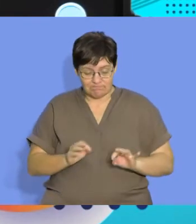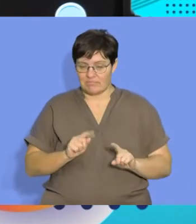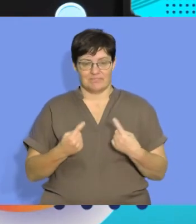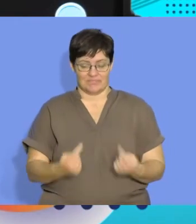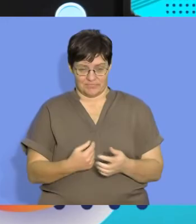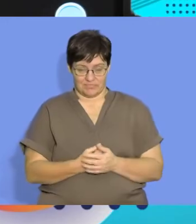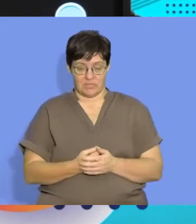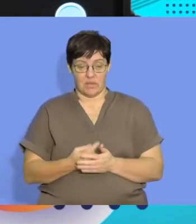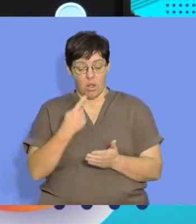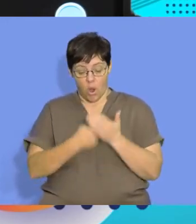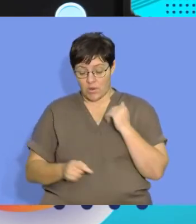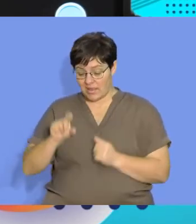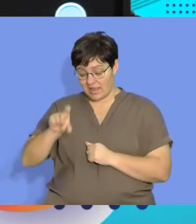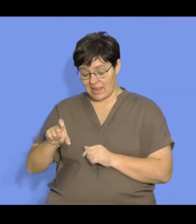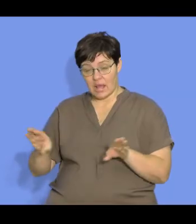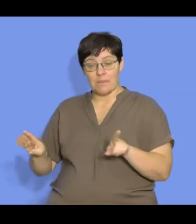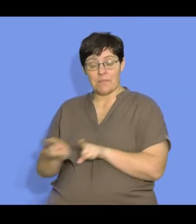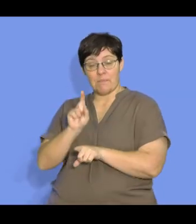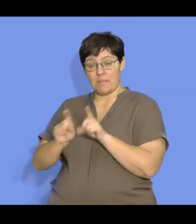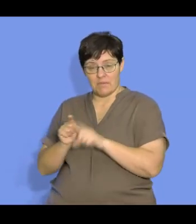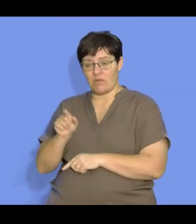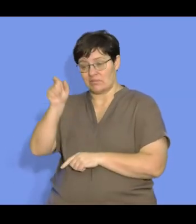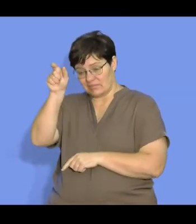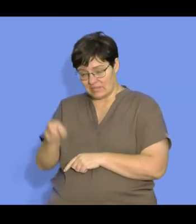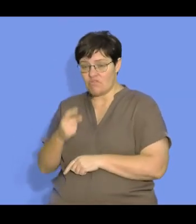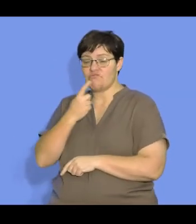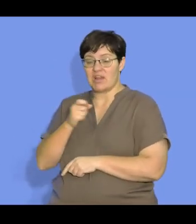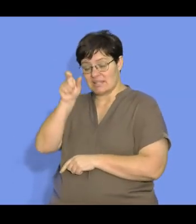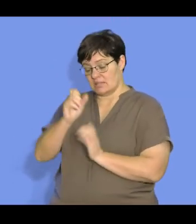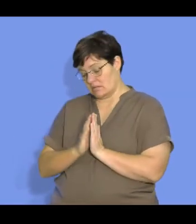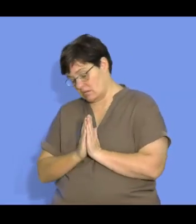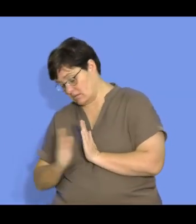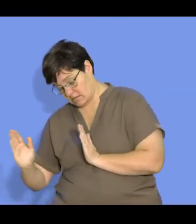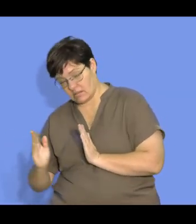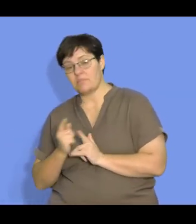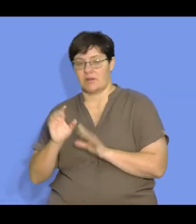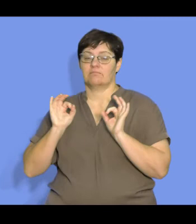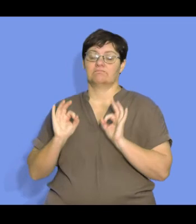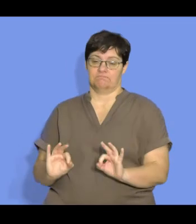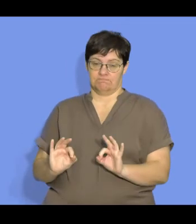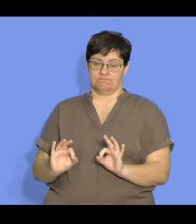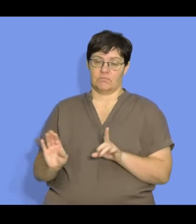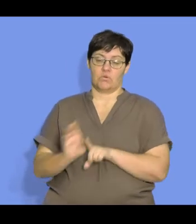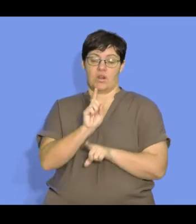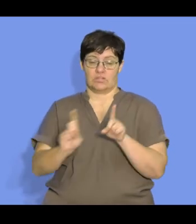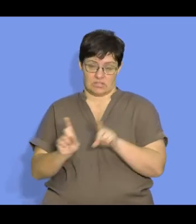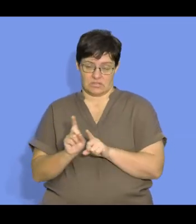collisions. It is only the collisions from this red line onward that are effective collisions,